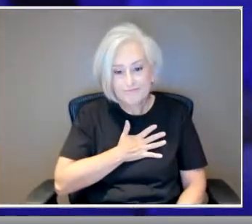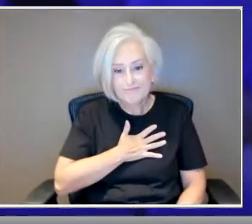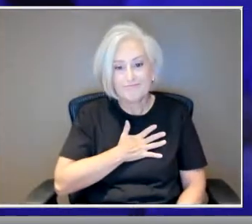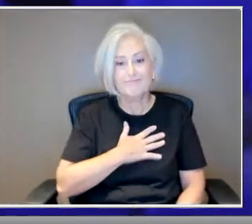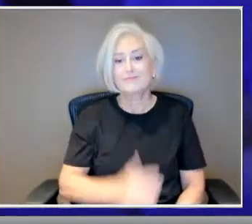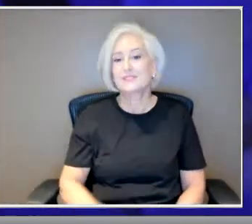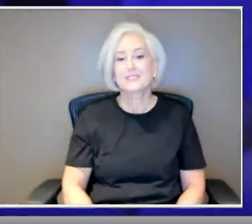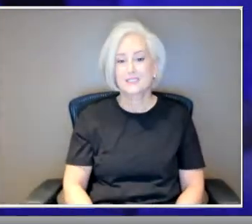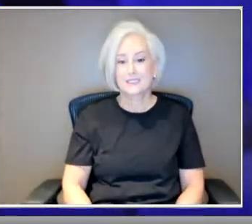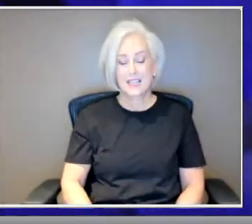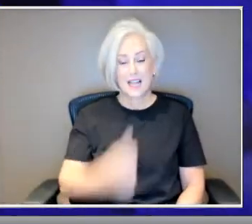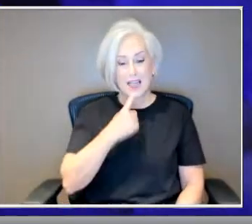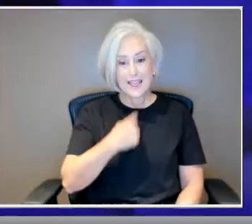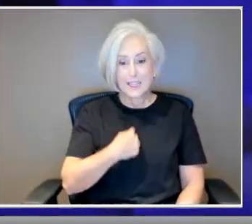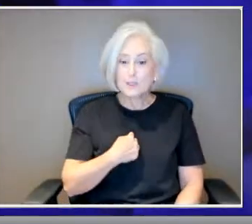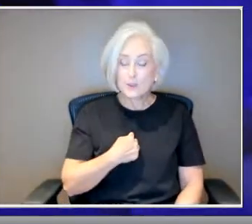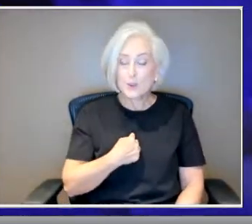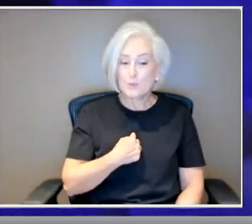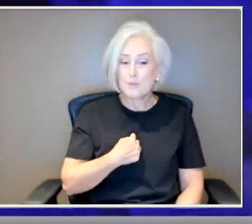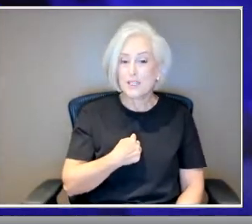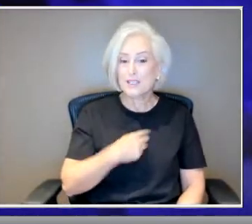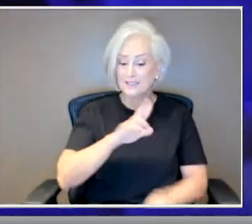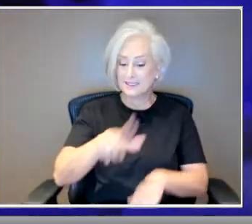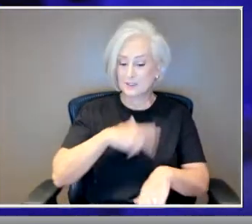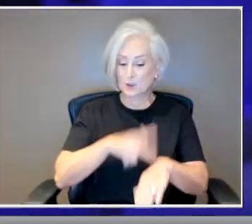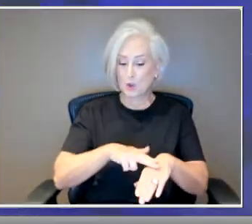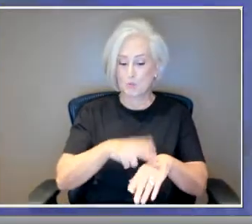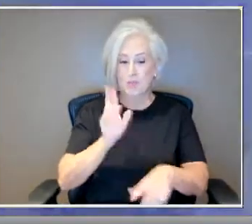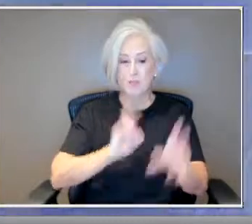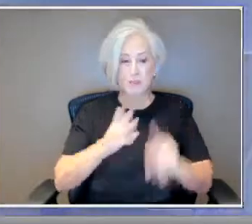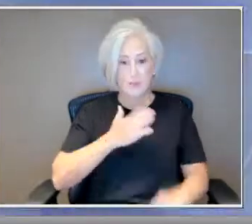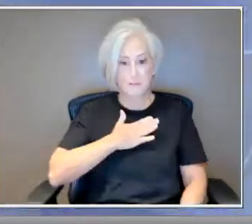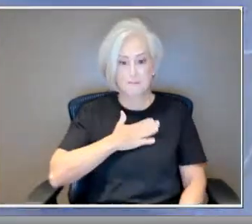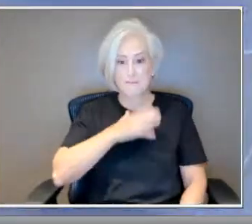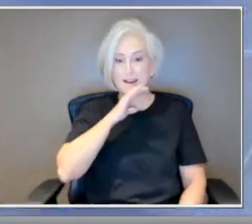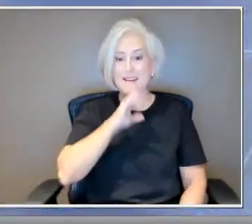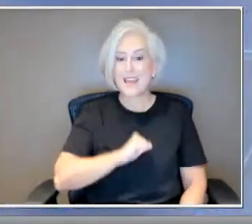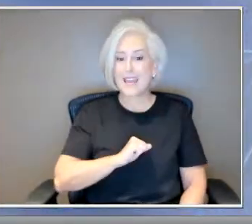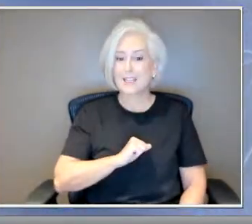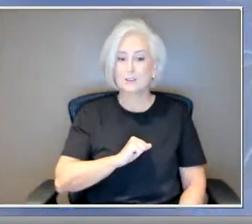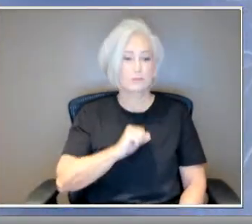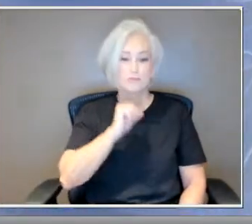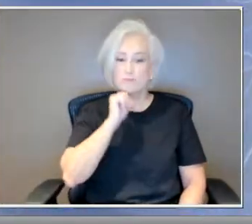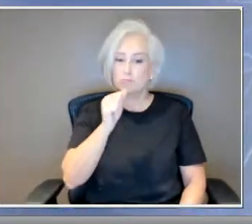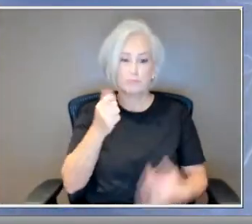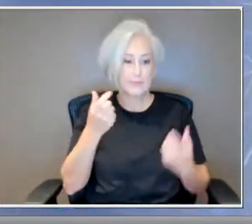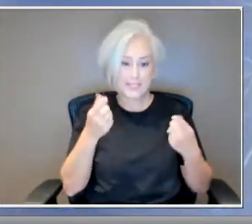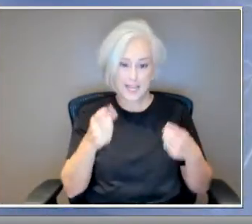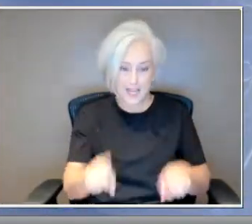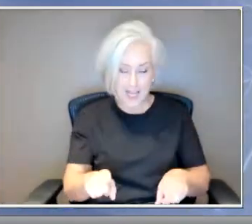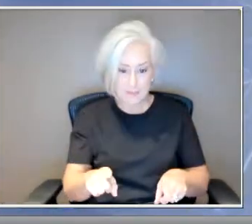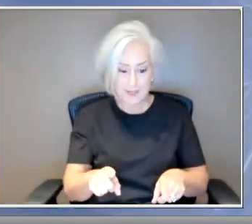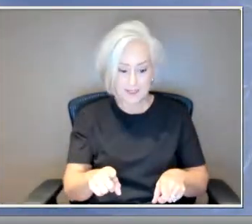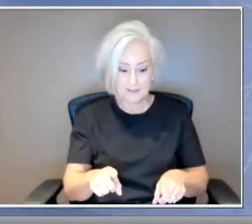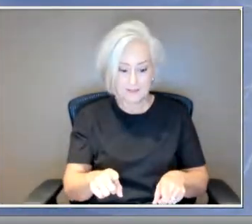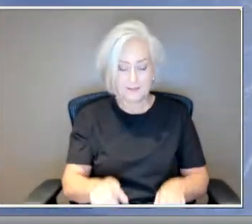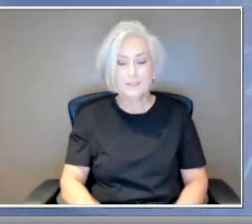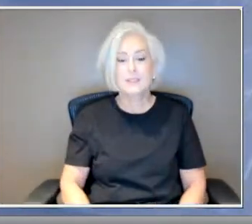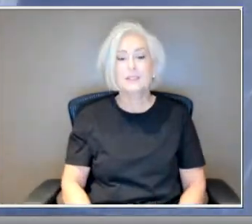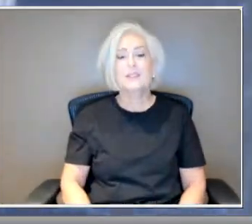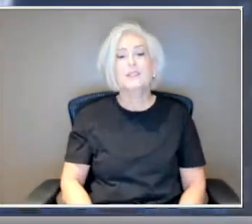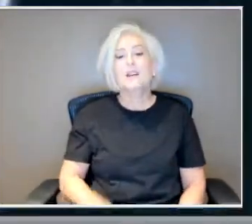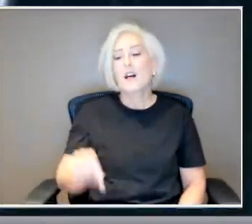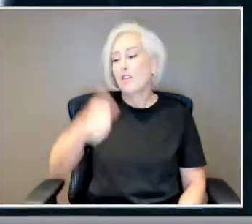they told me that normally people my age, it didn't happen to people my age. She says nothing the doctors did for her at the other